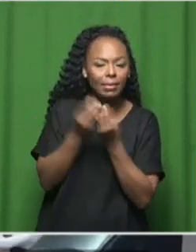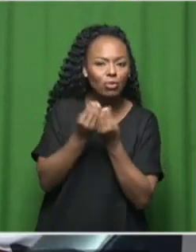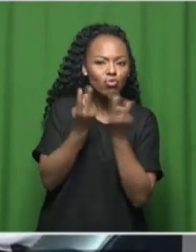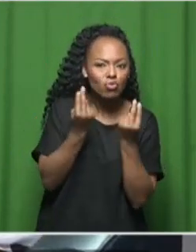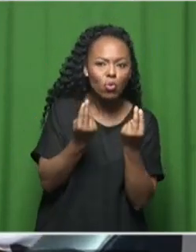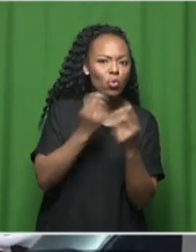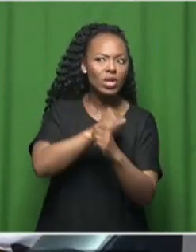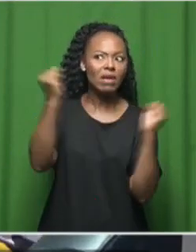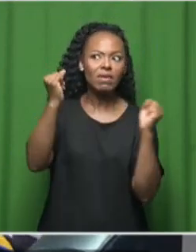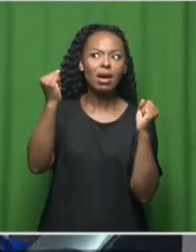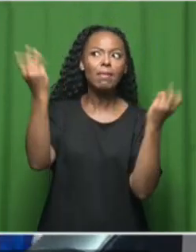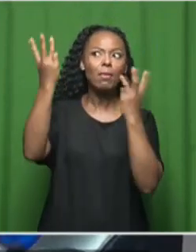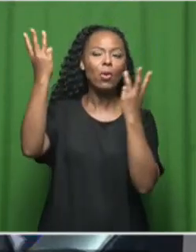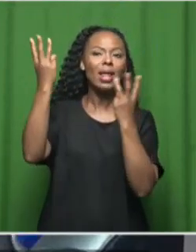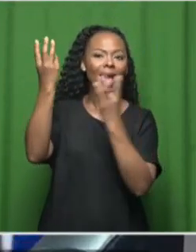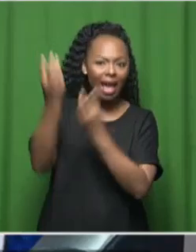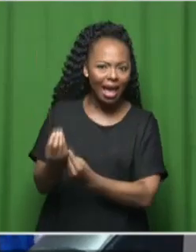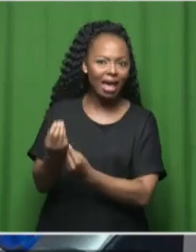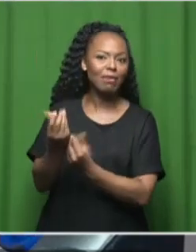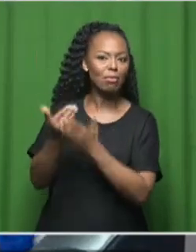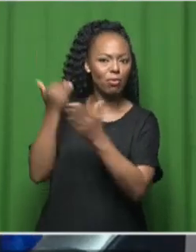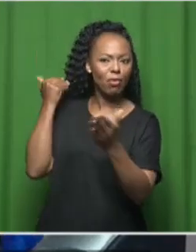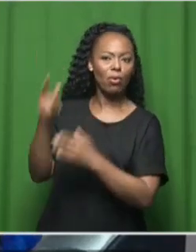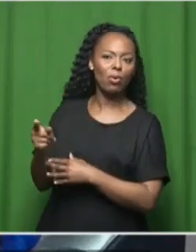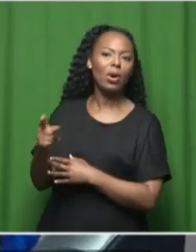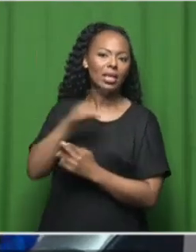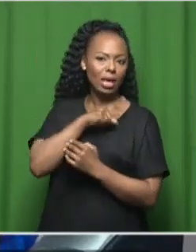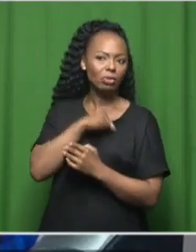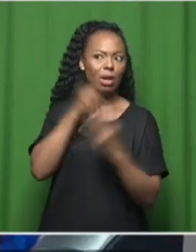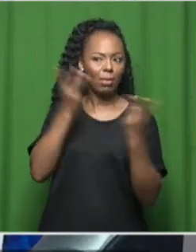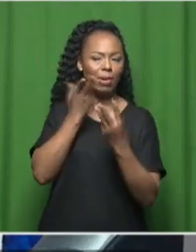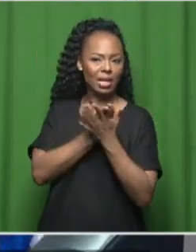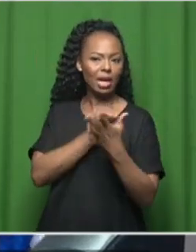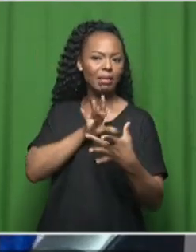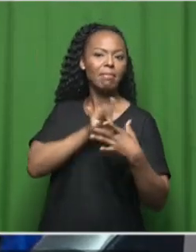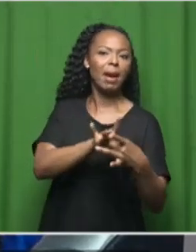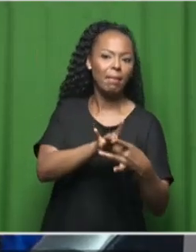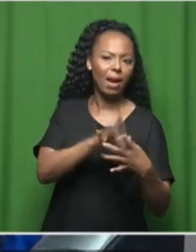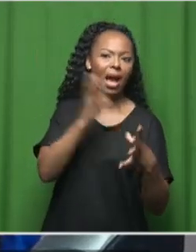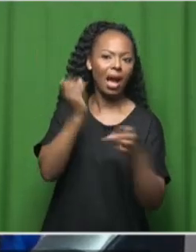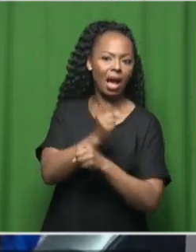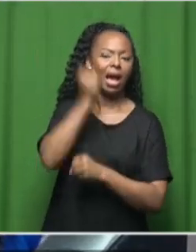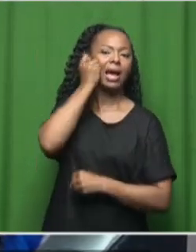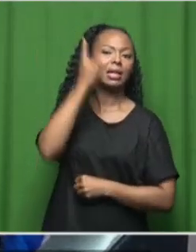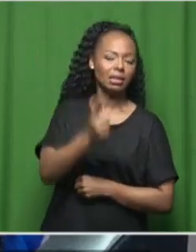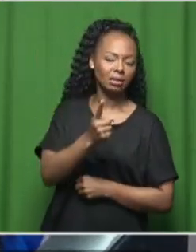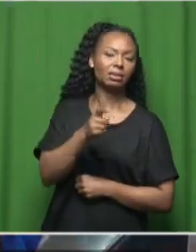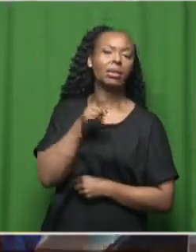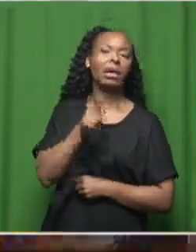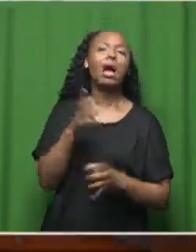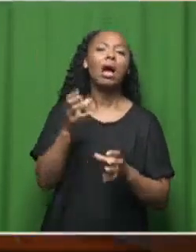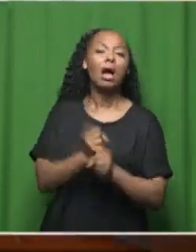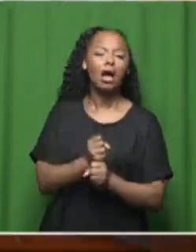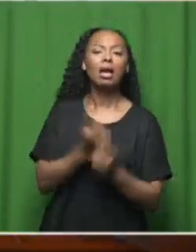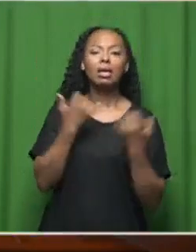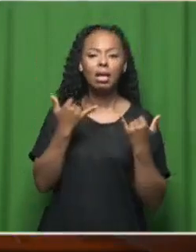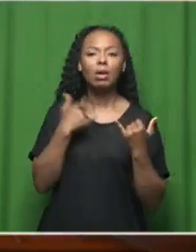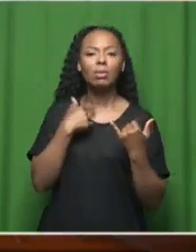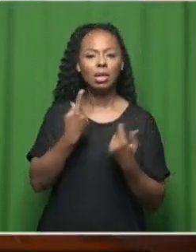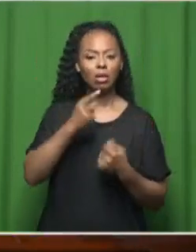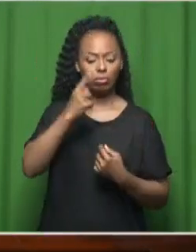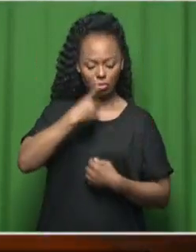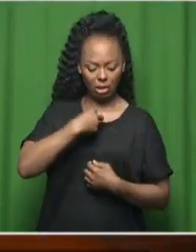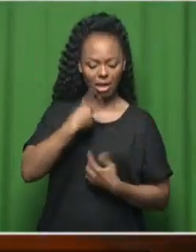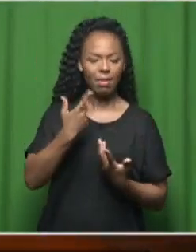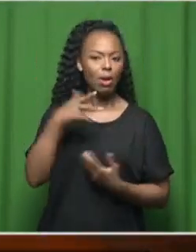in the market. Right. So that's why most people could relate to it. They could see themselves, say, oh, okay, I see myself, I'm Zulu,